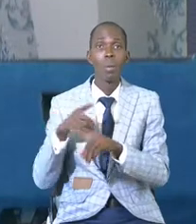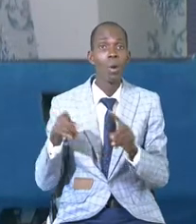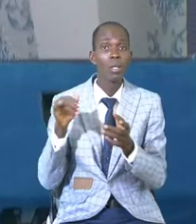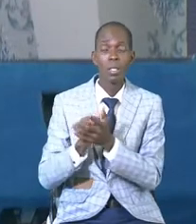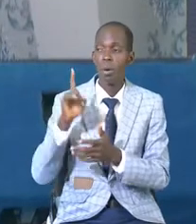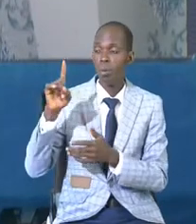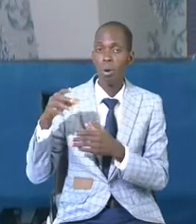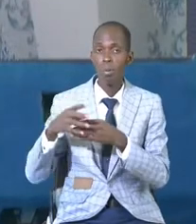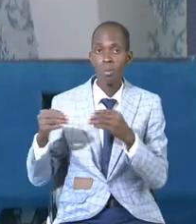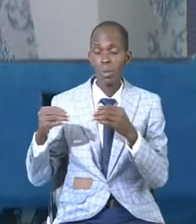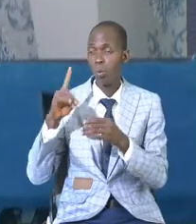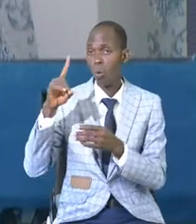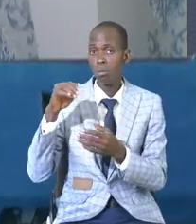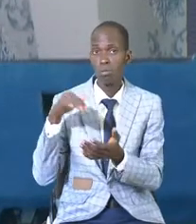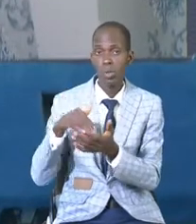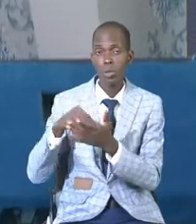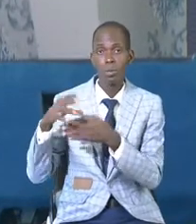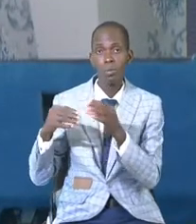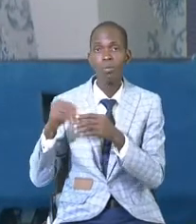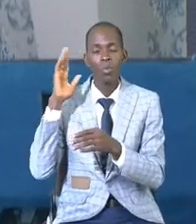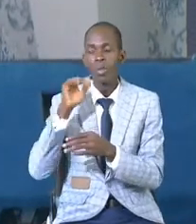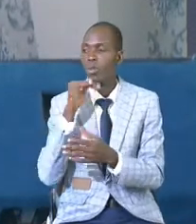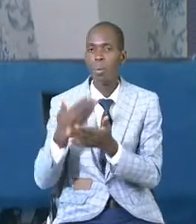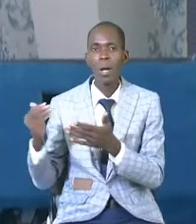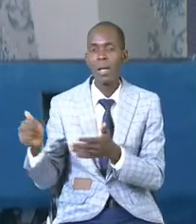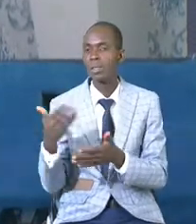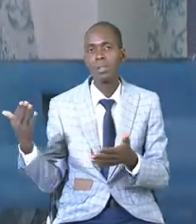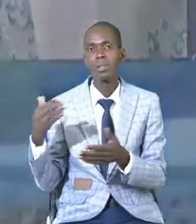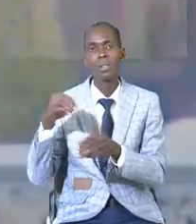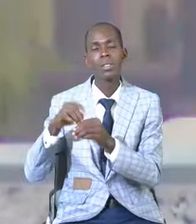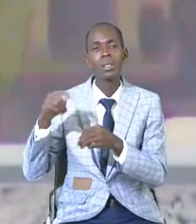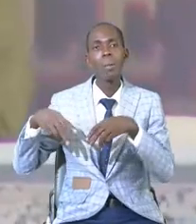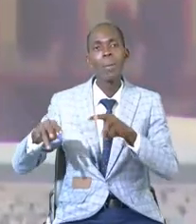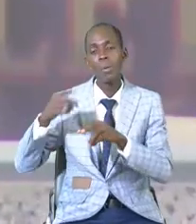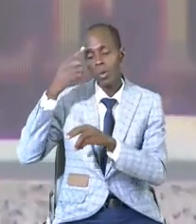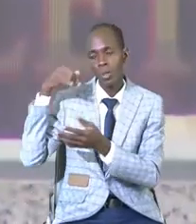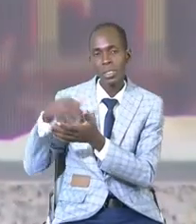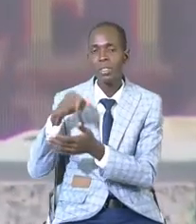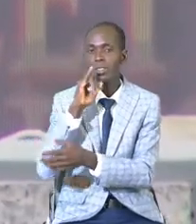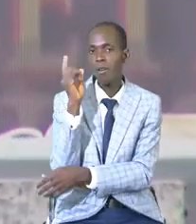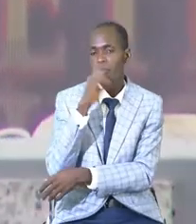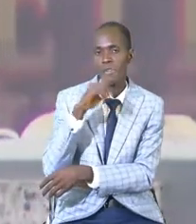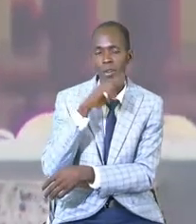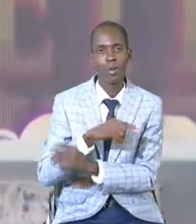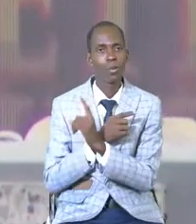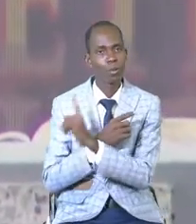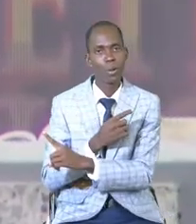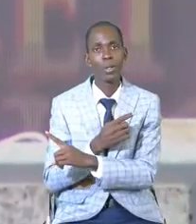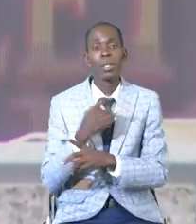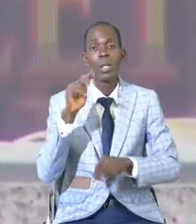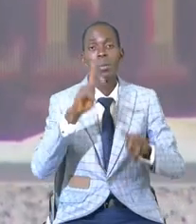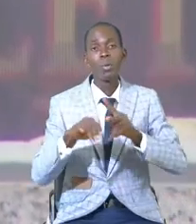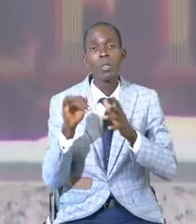buy anything in a good market because it is counterfeit. There are people that neglect so